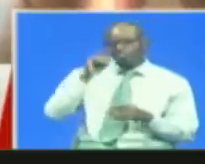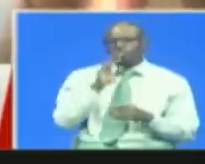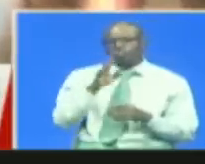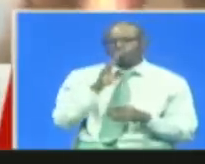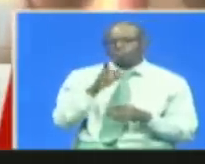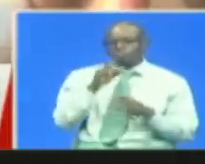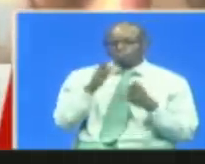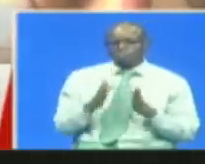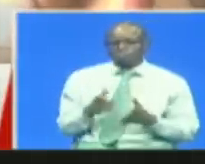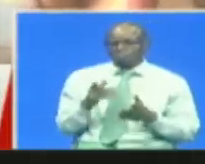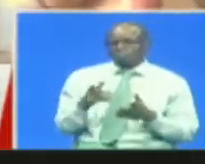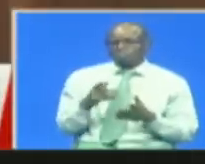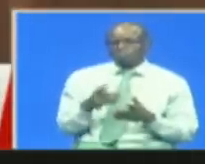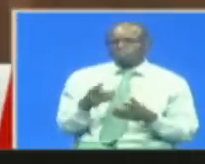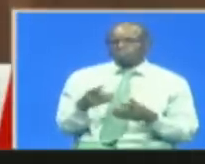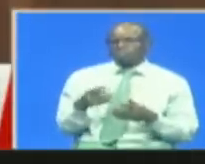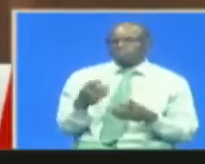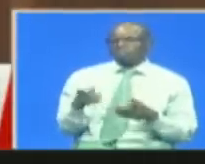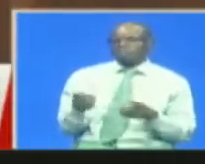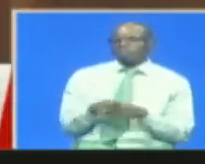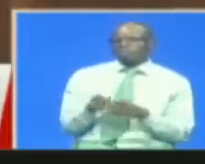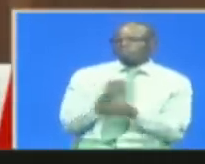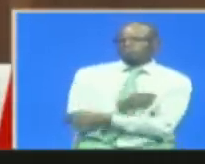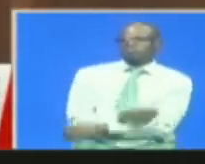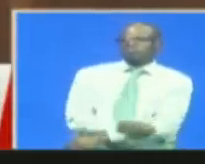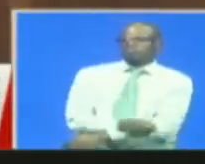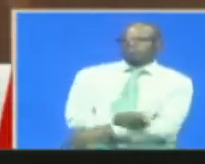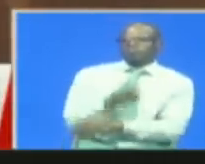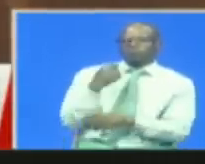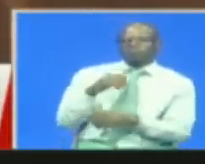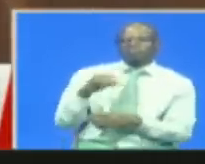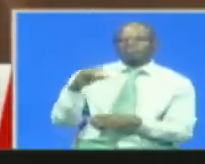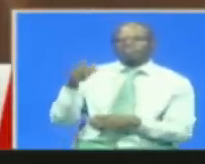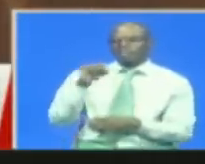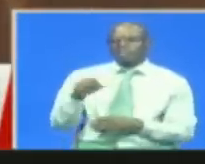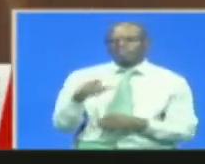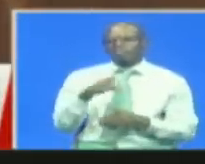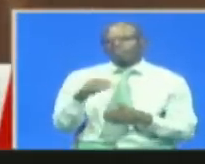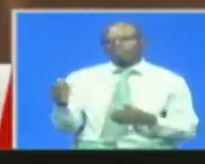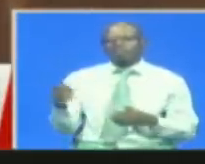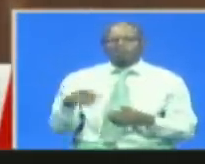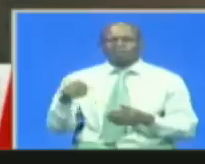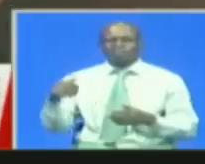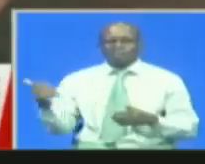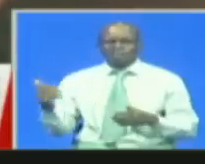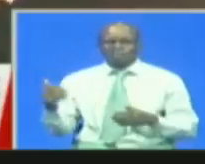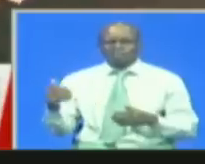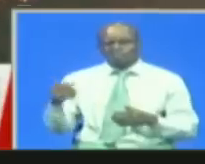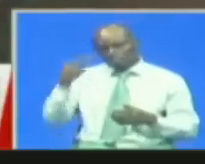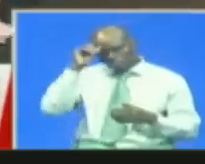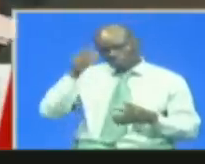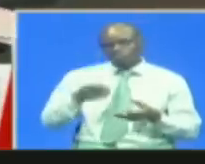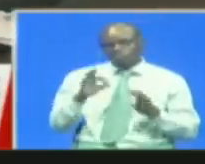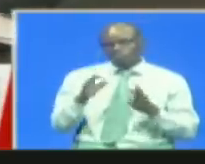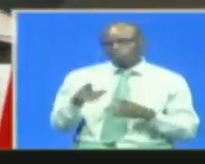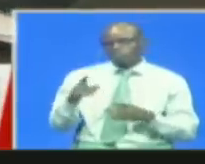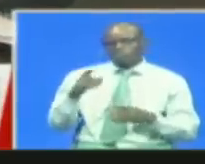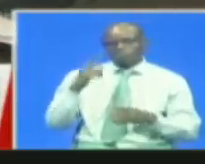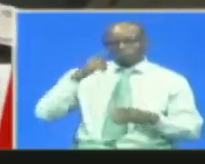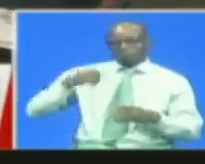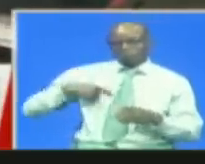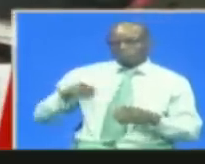and heads of parastatals blow their own trumpets to the media. Kiraithe blames this on the lack of coordination